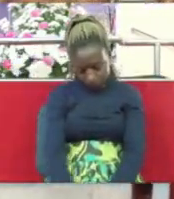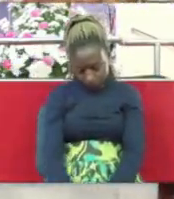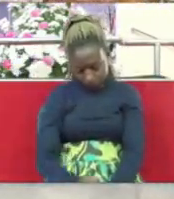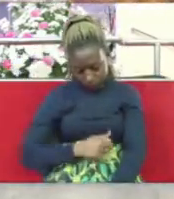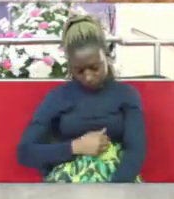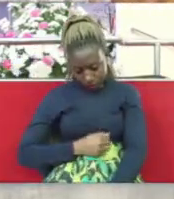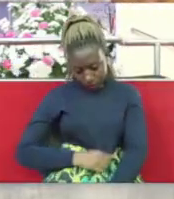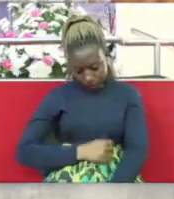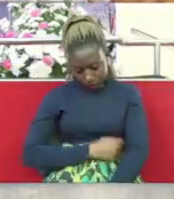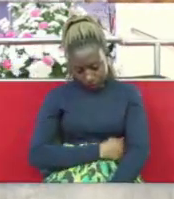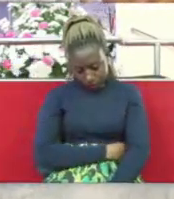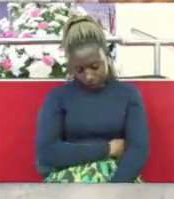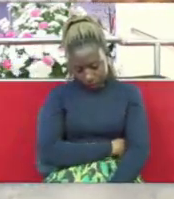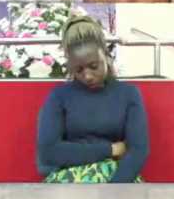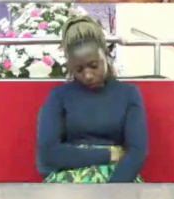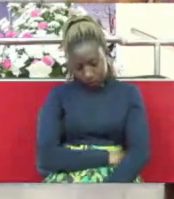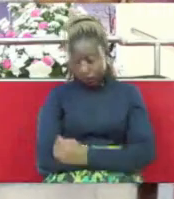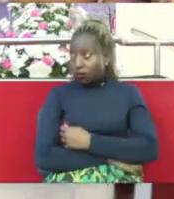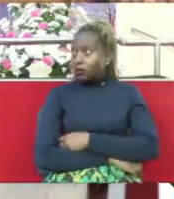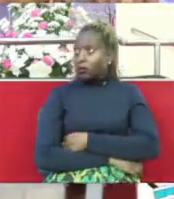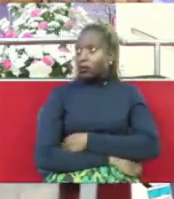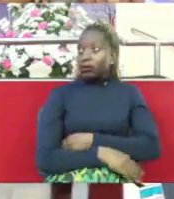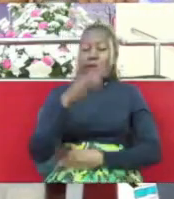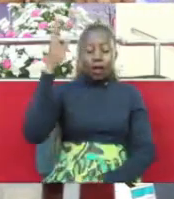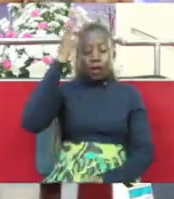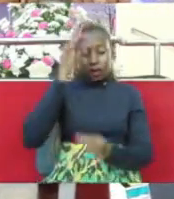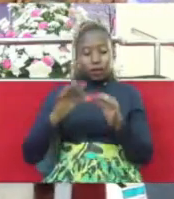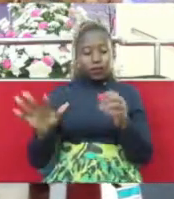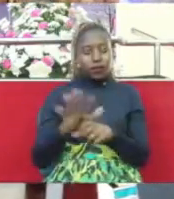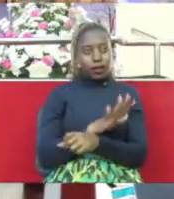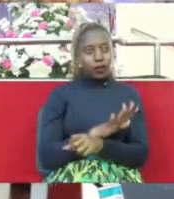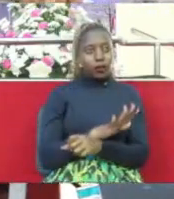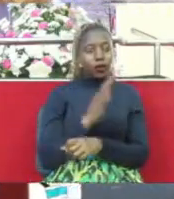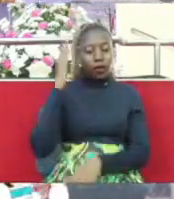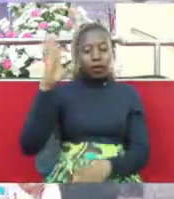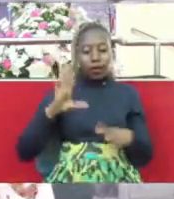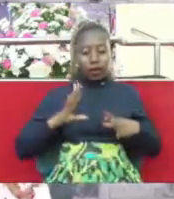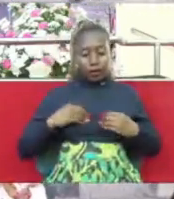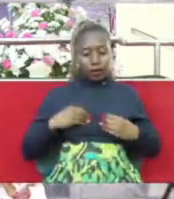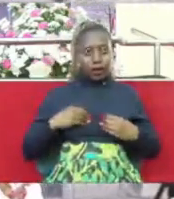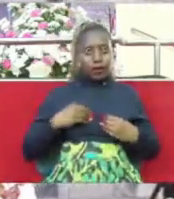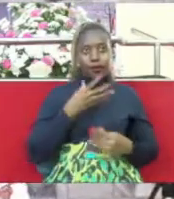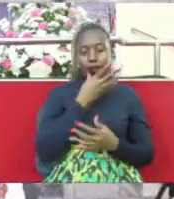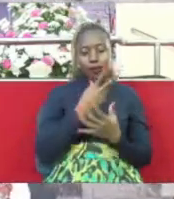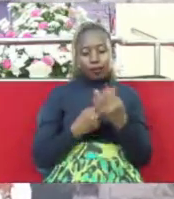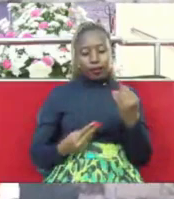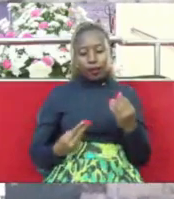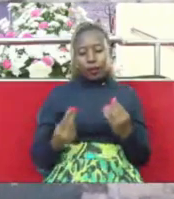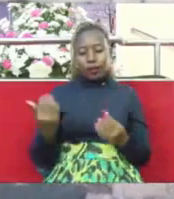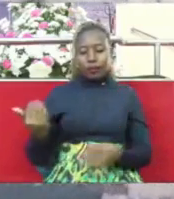He is faithful. He receives young, old, men, women. He receives them alike.